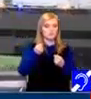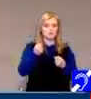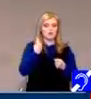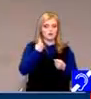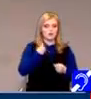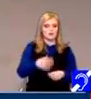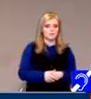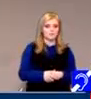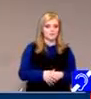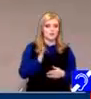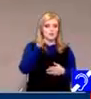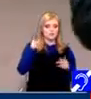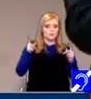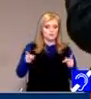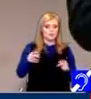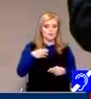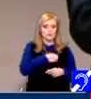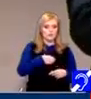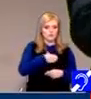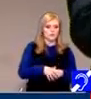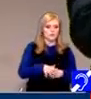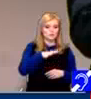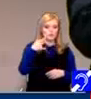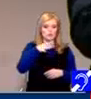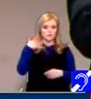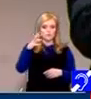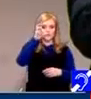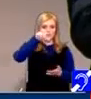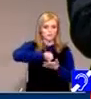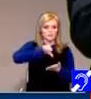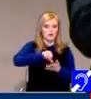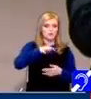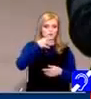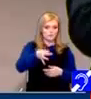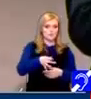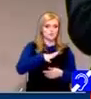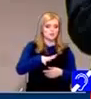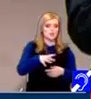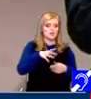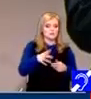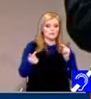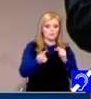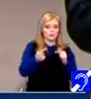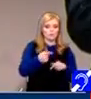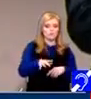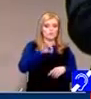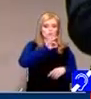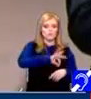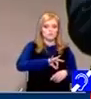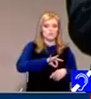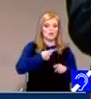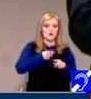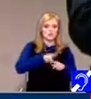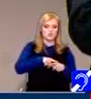Londrei. This is a defining moment. Time and time again, member states say they oppose the use of chemical